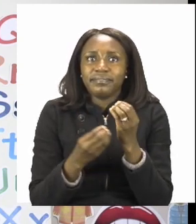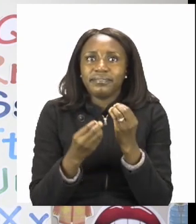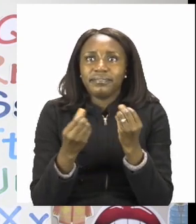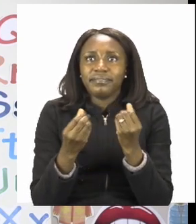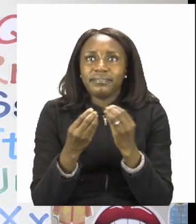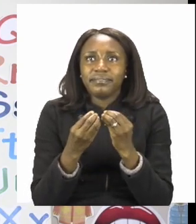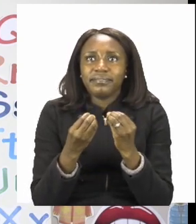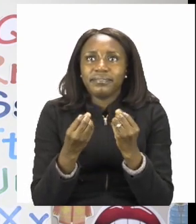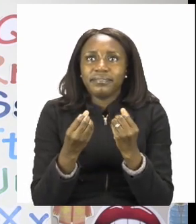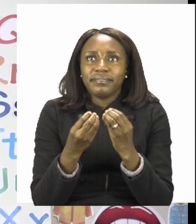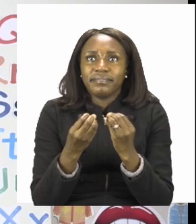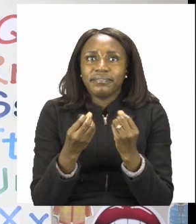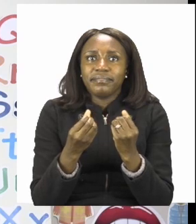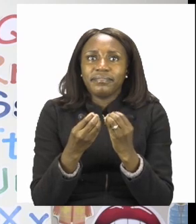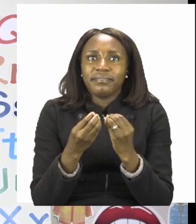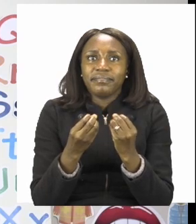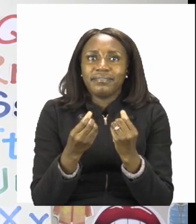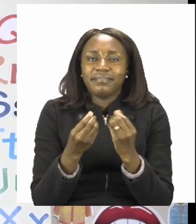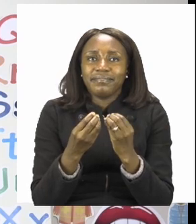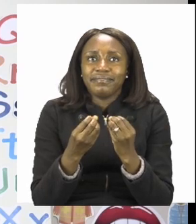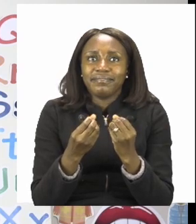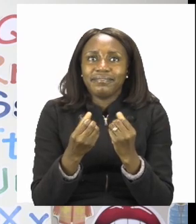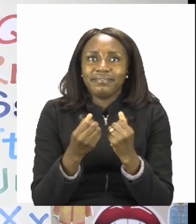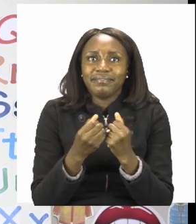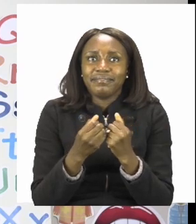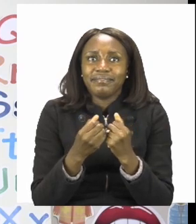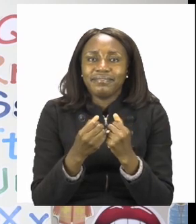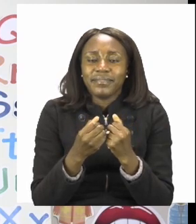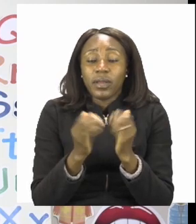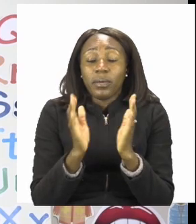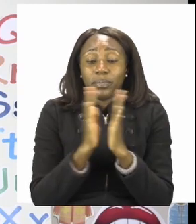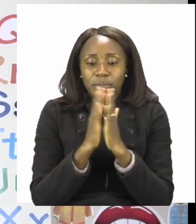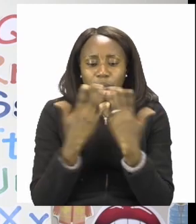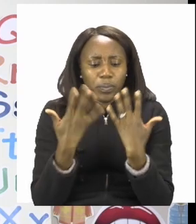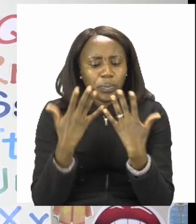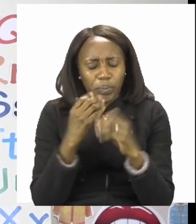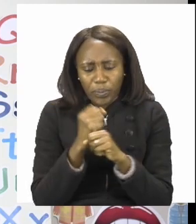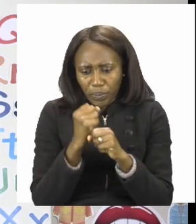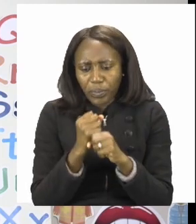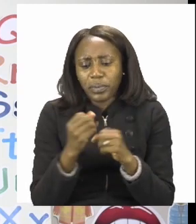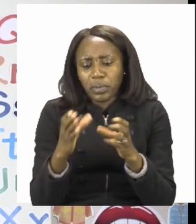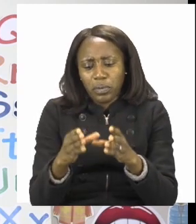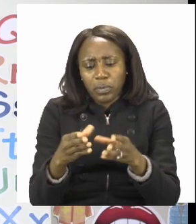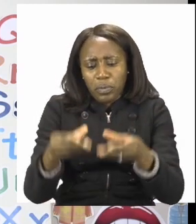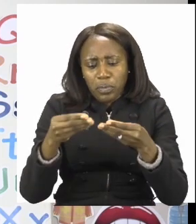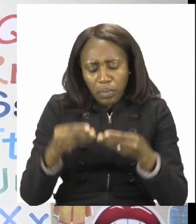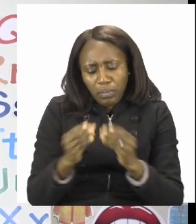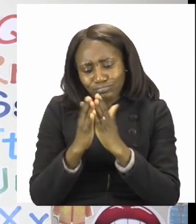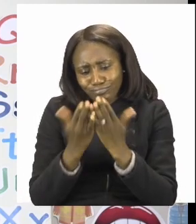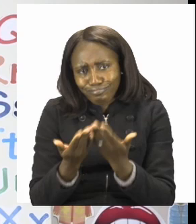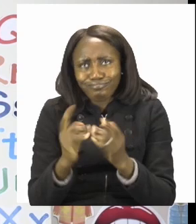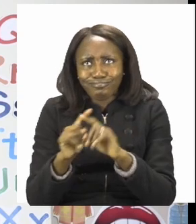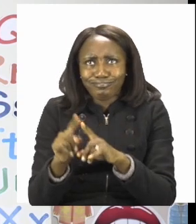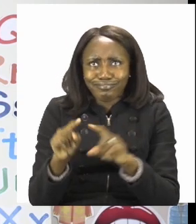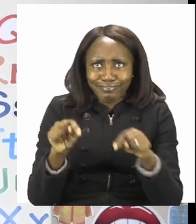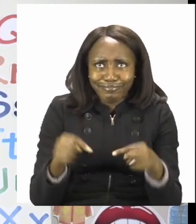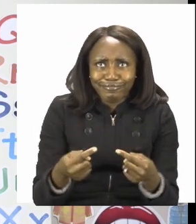our fingertips too. Make sure that your hands are dry before you touch anything